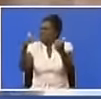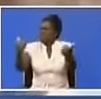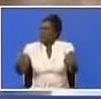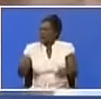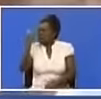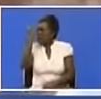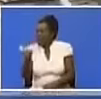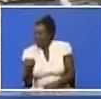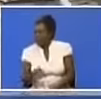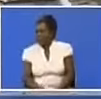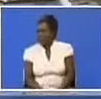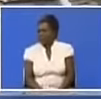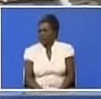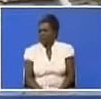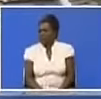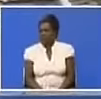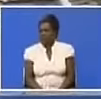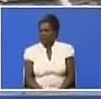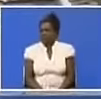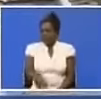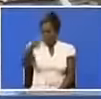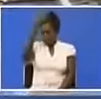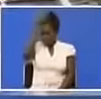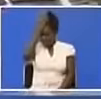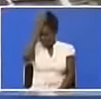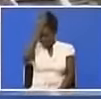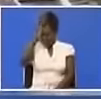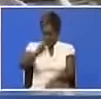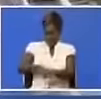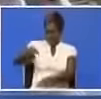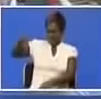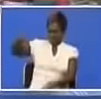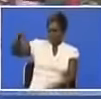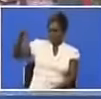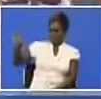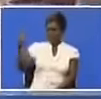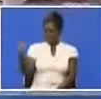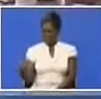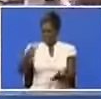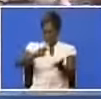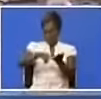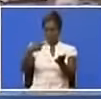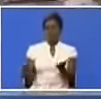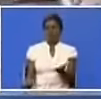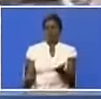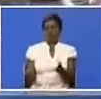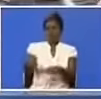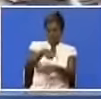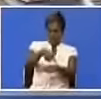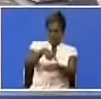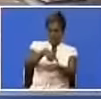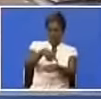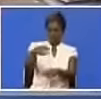parents informed? Now on Monday, tukiwa PE, mtoto yule akaaguka pale, karibu 35